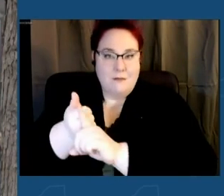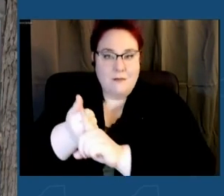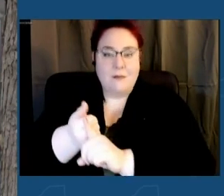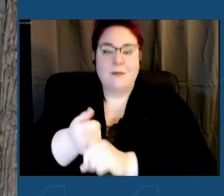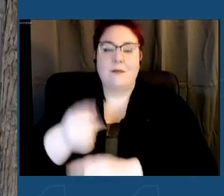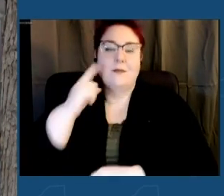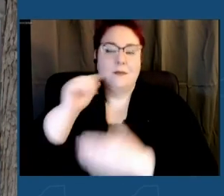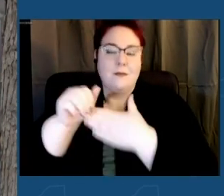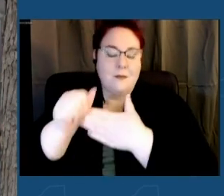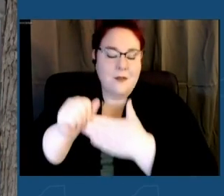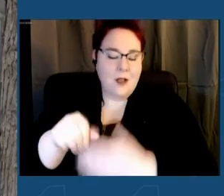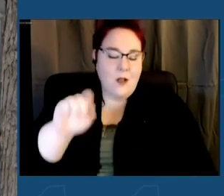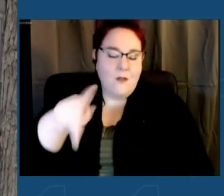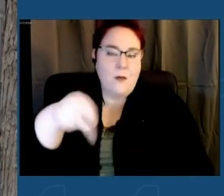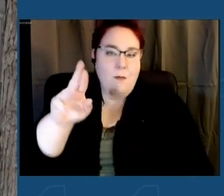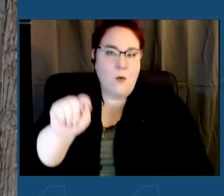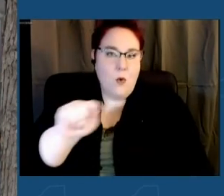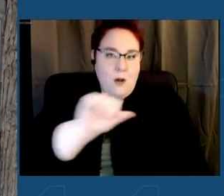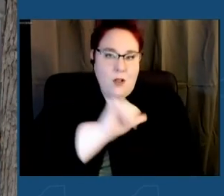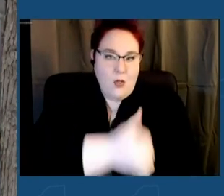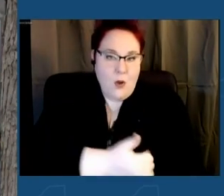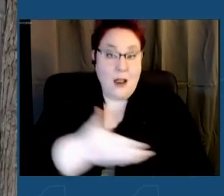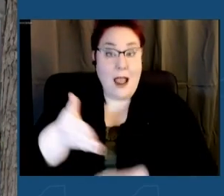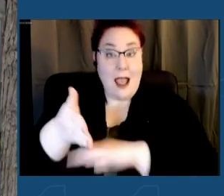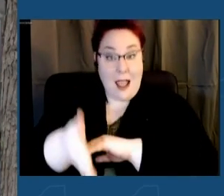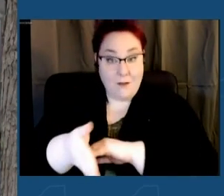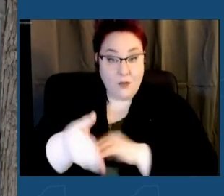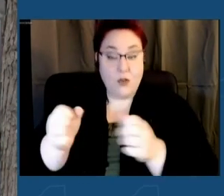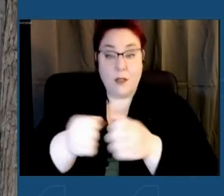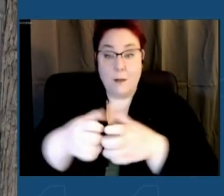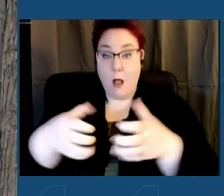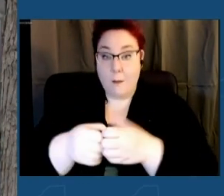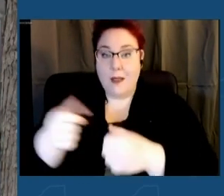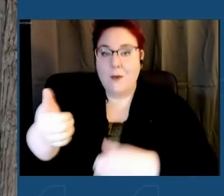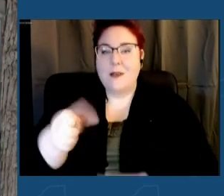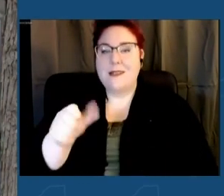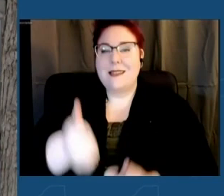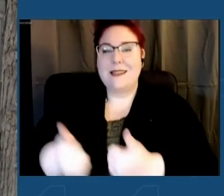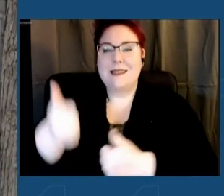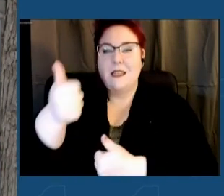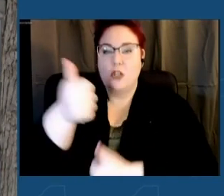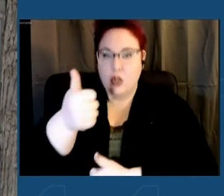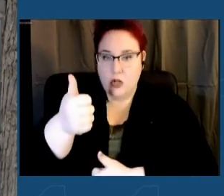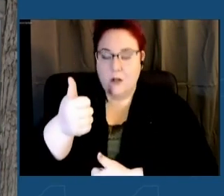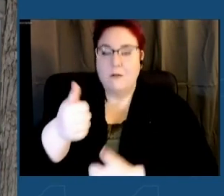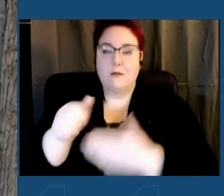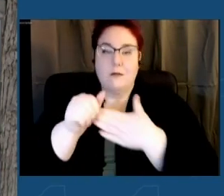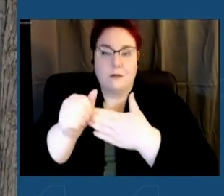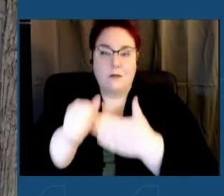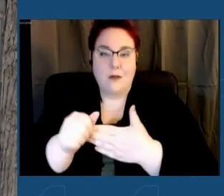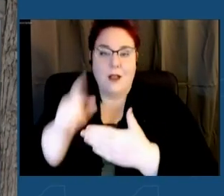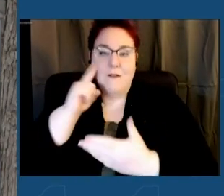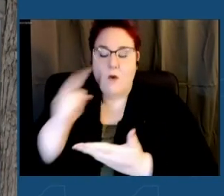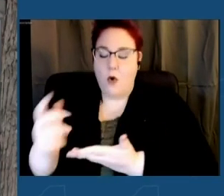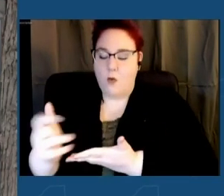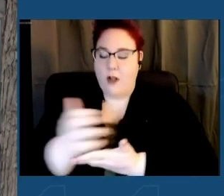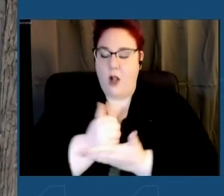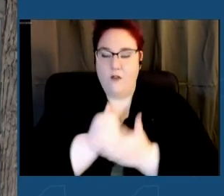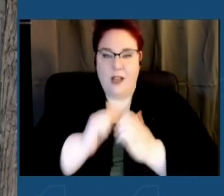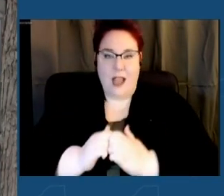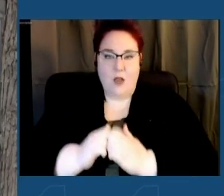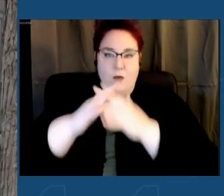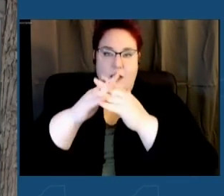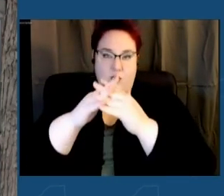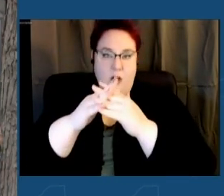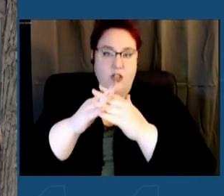Authority. Following the bombing, he was the senior executive in charge of recovery and reconstruction at this site.